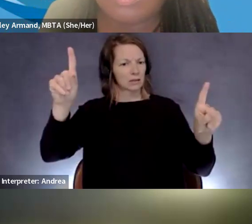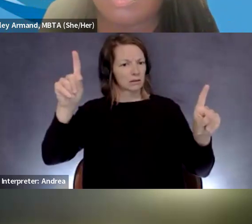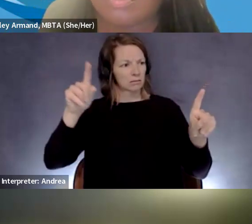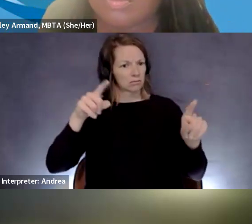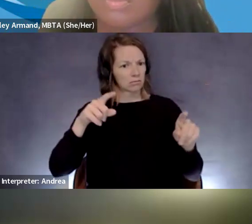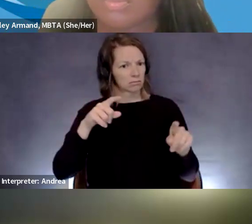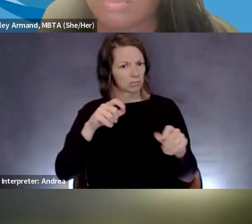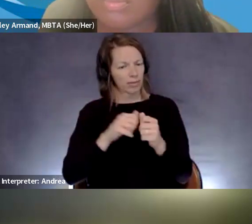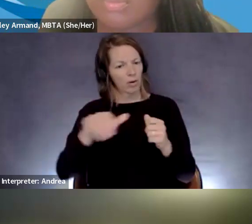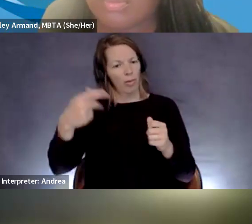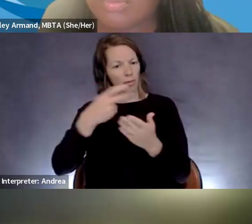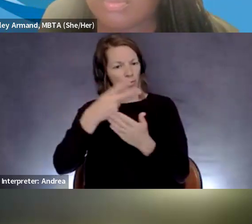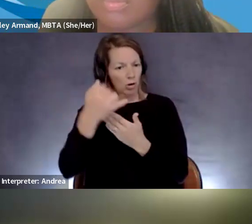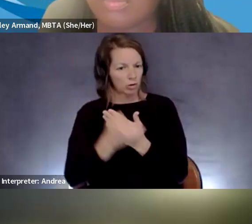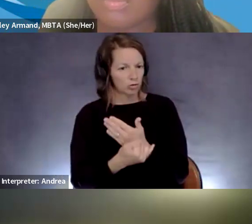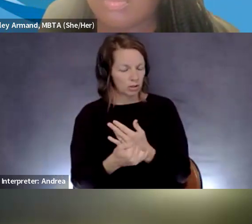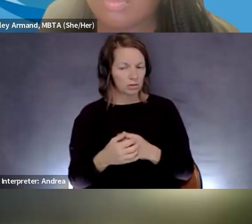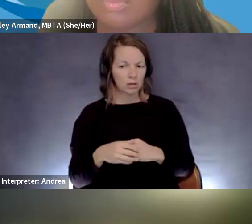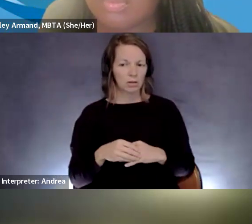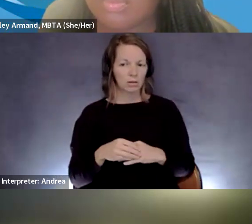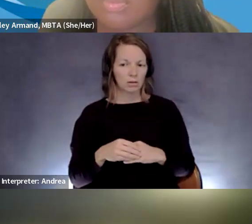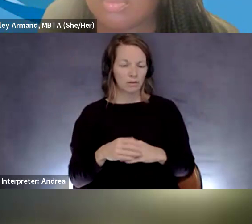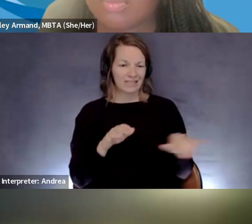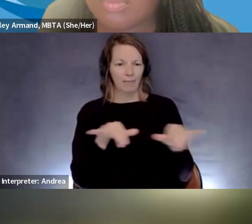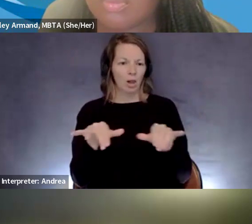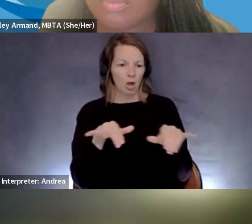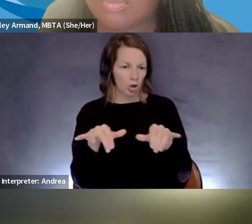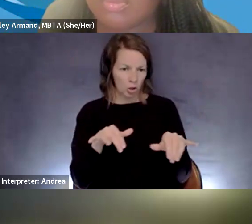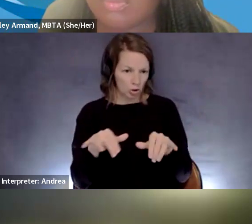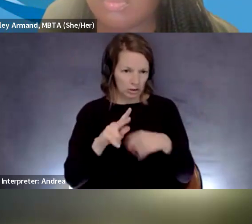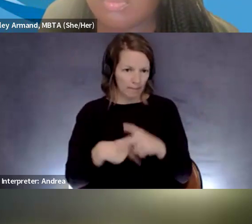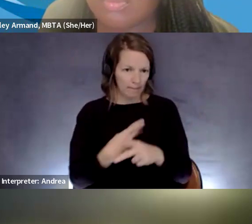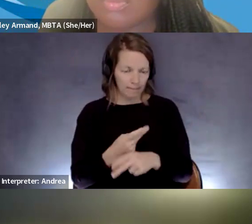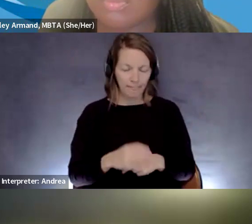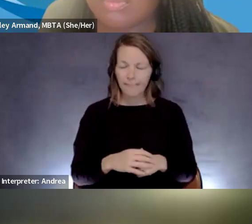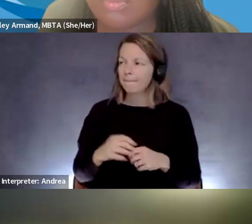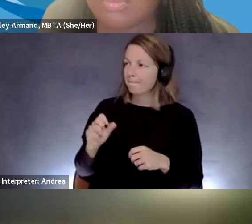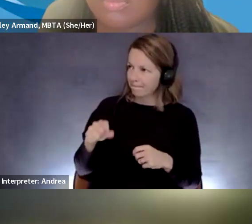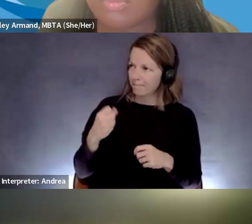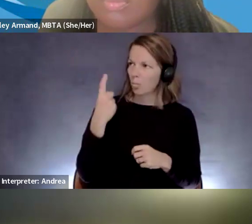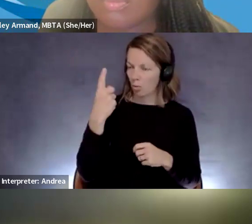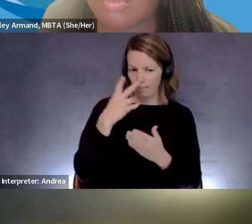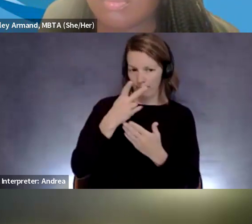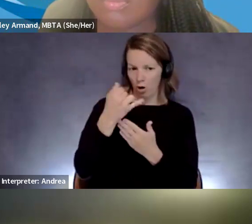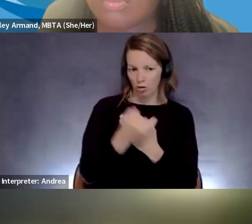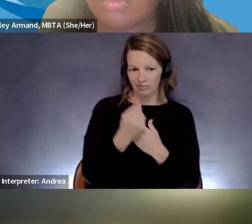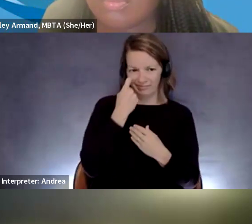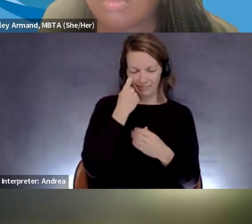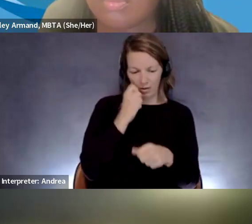have had on other projects and locations of similar ilk. Sure, I can describe one project that I worked on, which